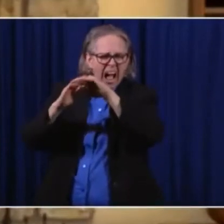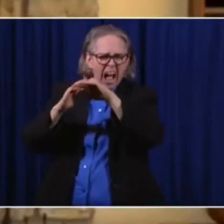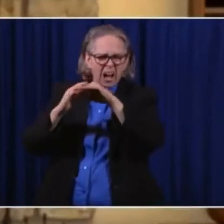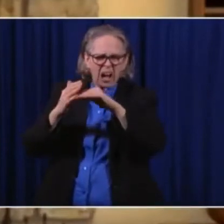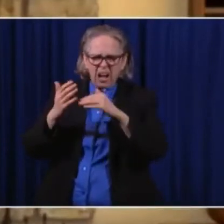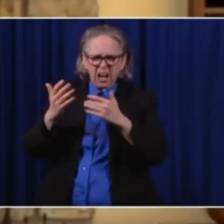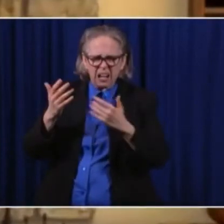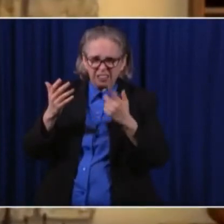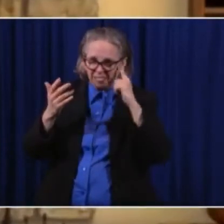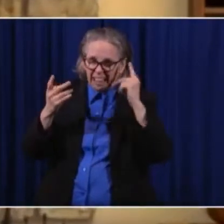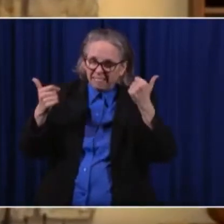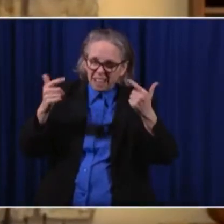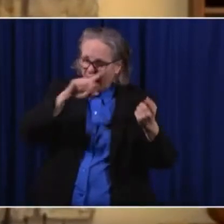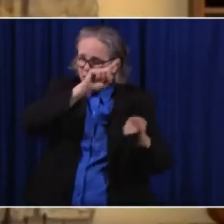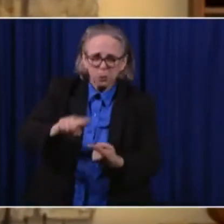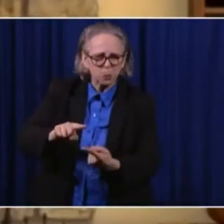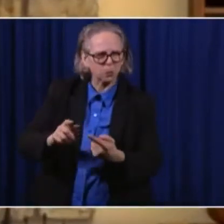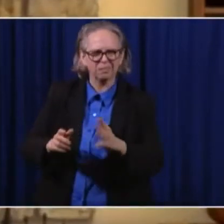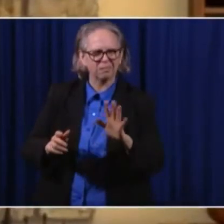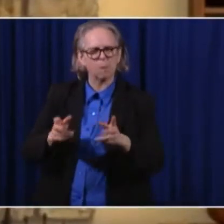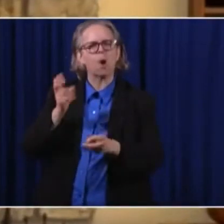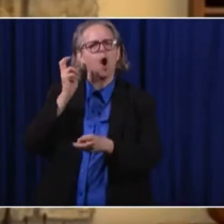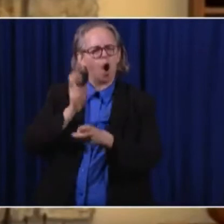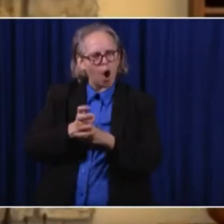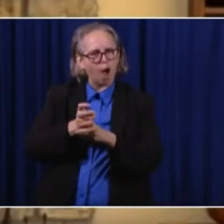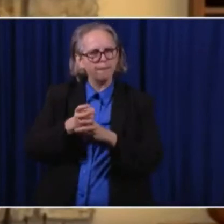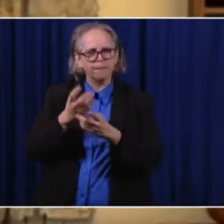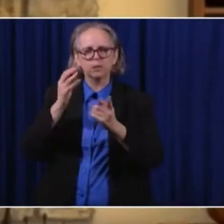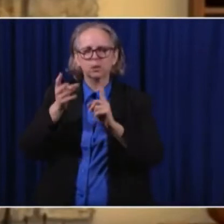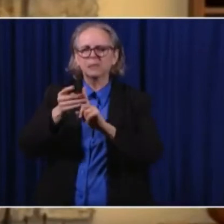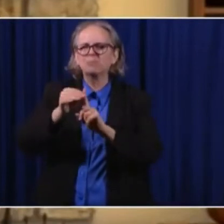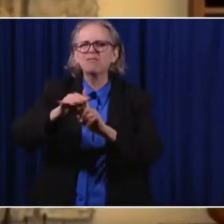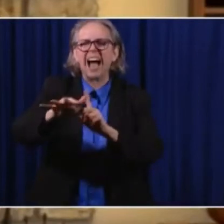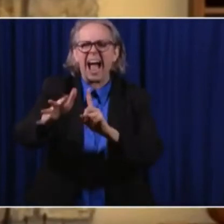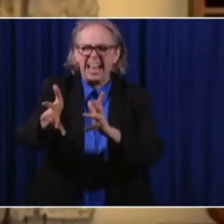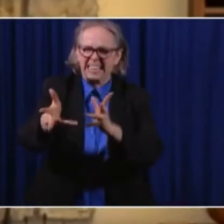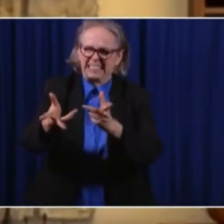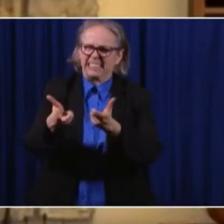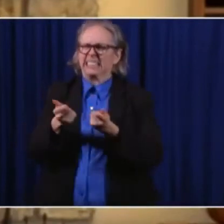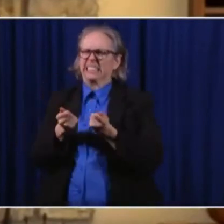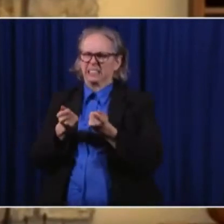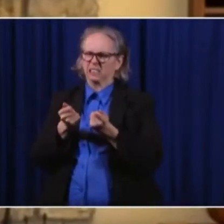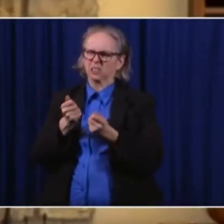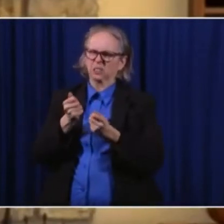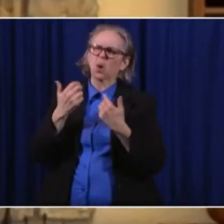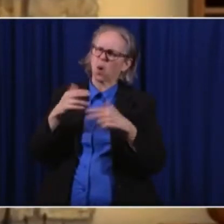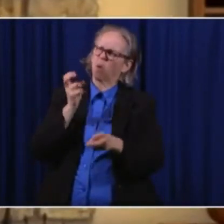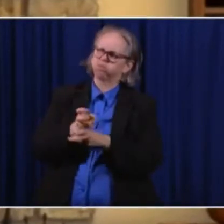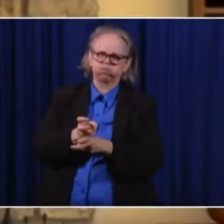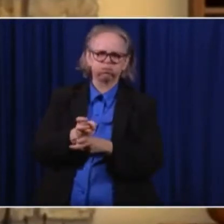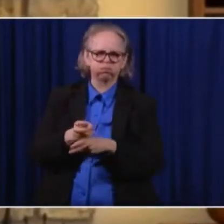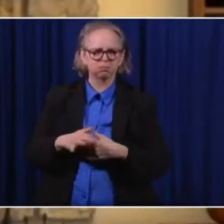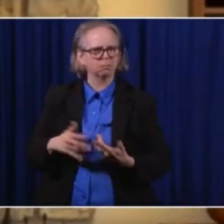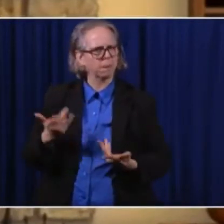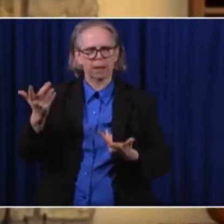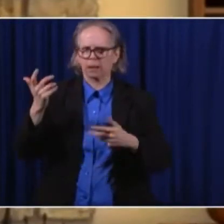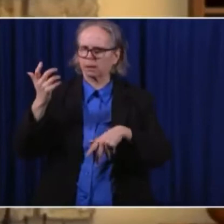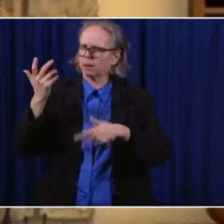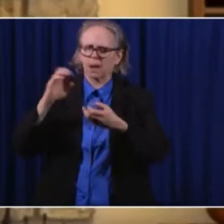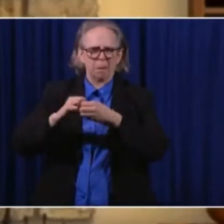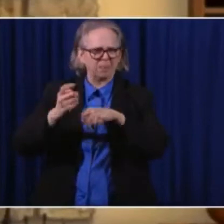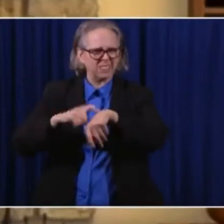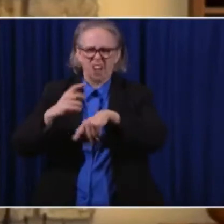know, it's hard to slow this down. The faster this train goes, and it's going pretty fast now, the harder it is to slow it down. But we